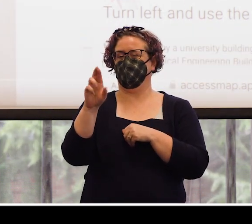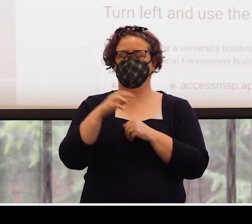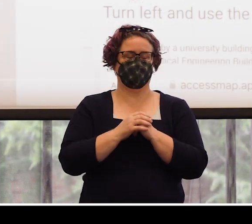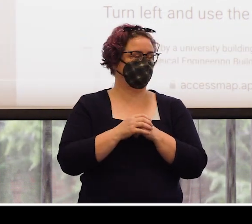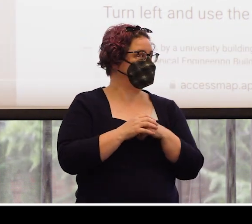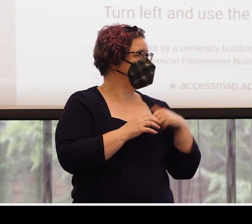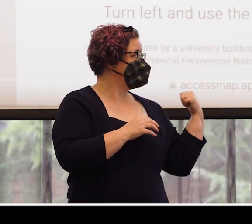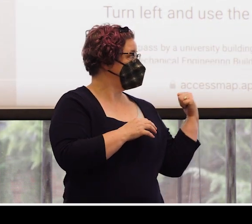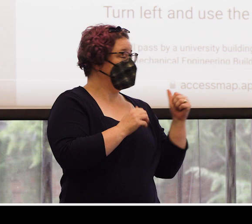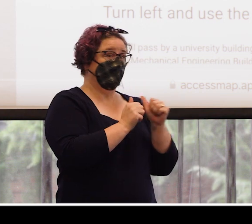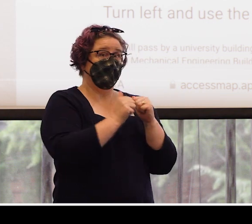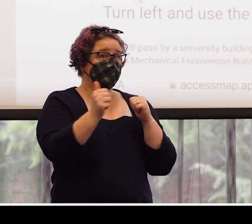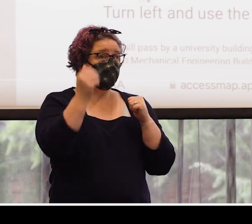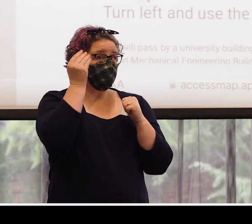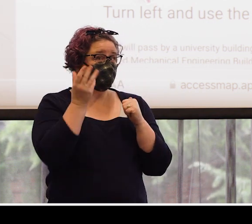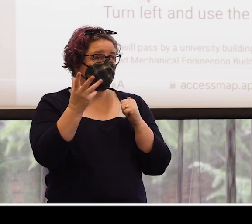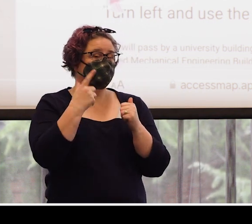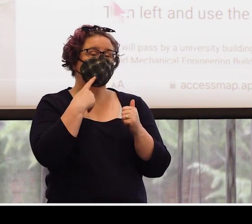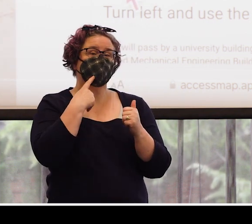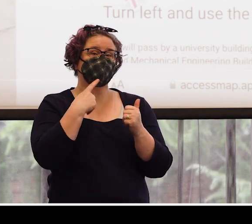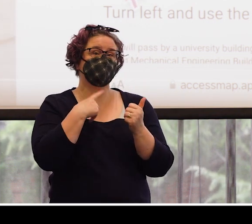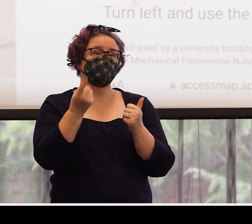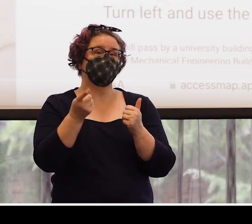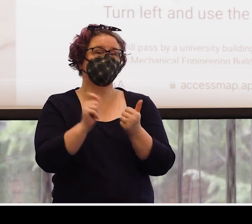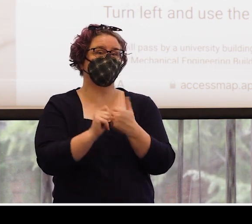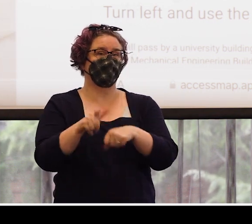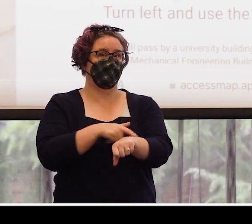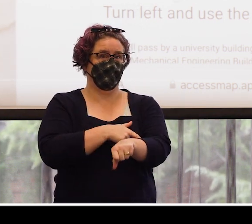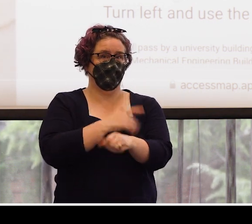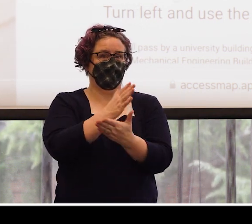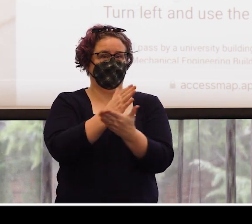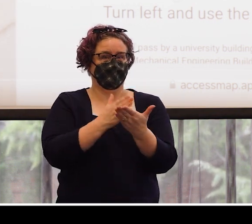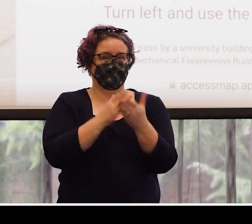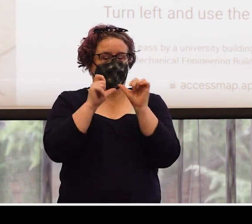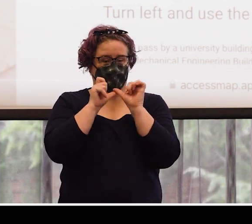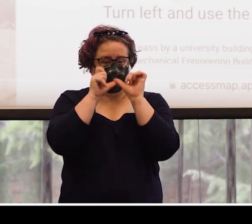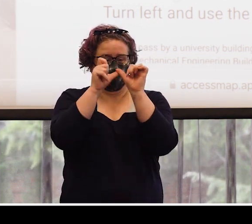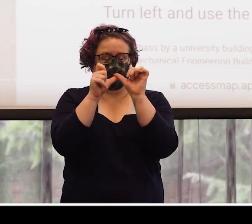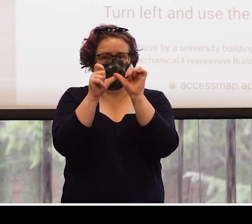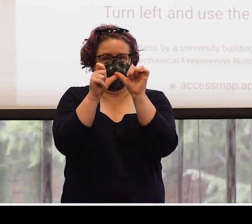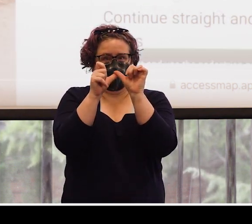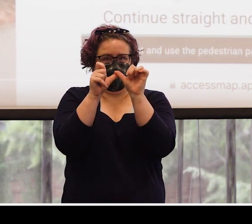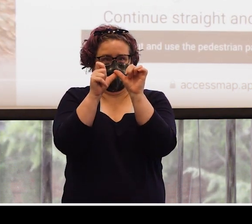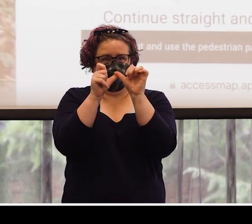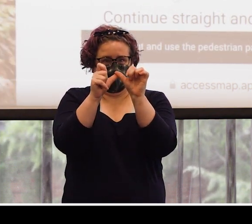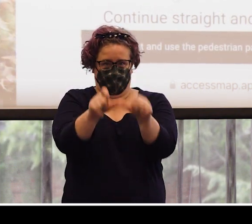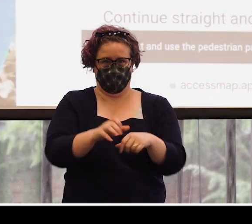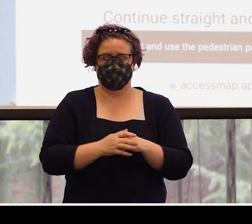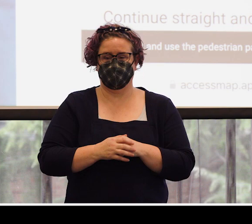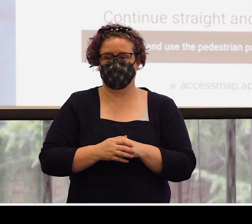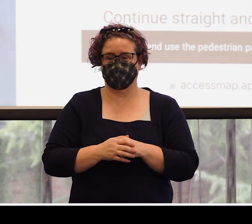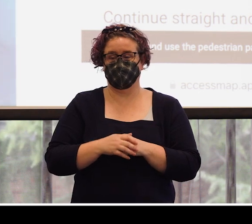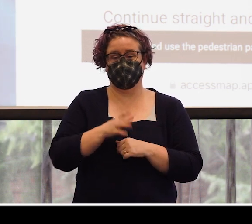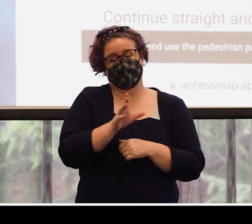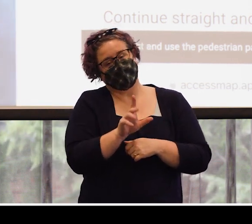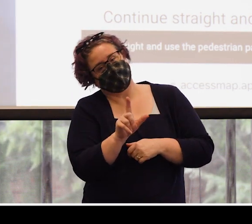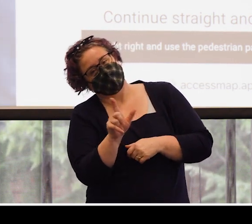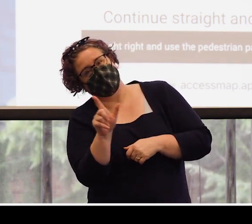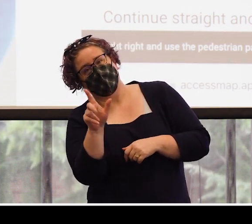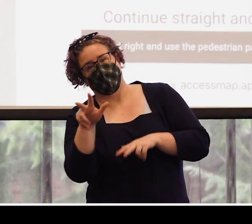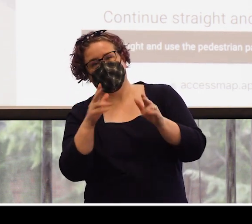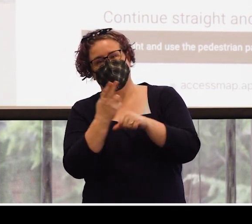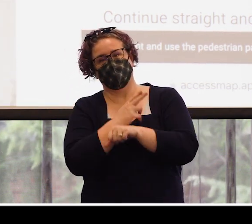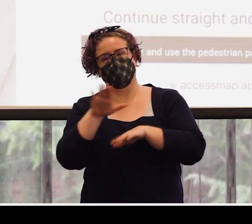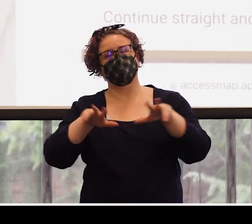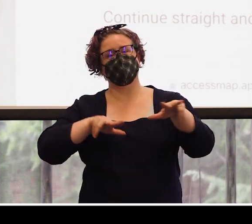And the distance information tells you how long that segment will persist. Slide right and use the pedestrian path.